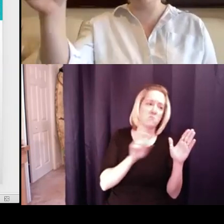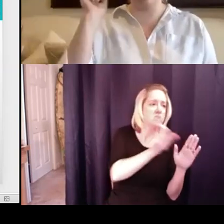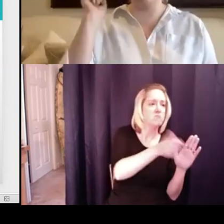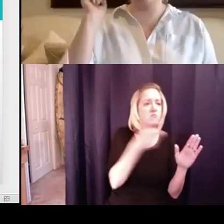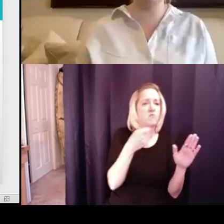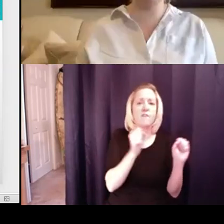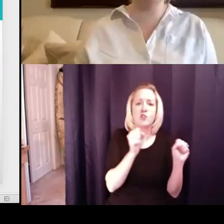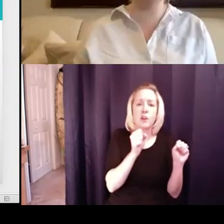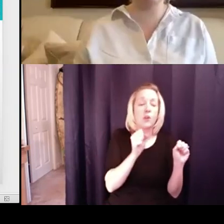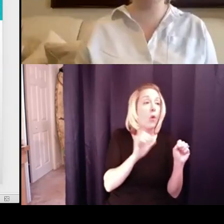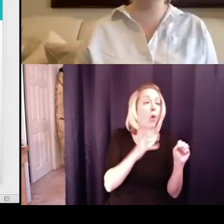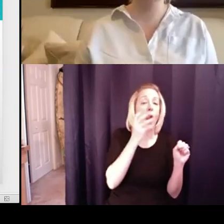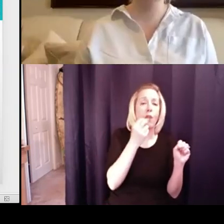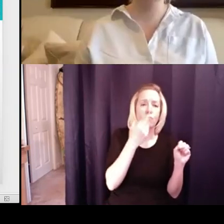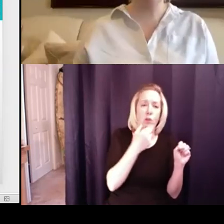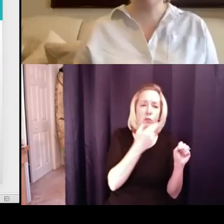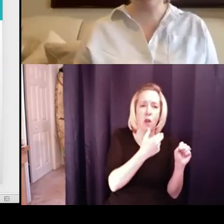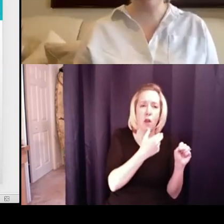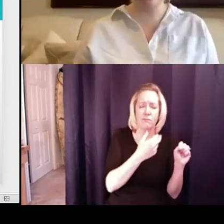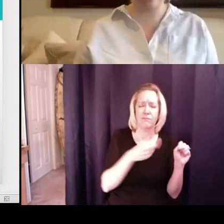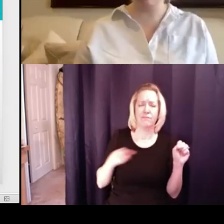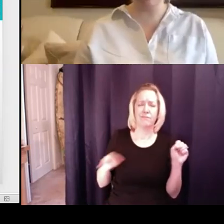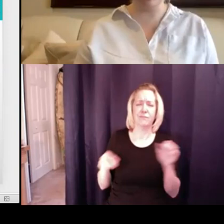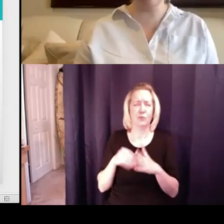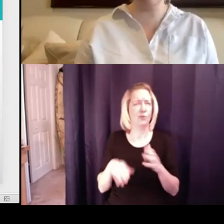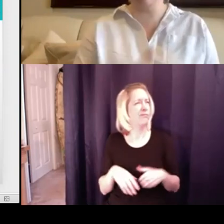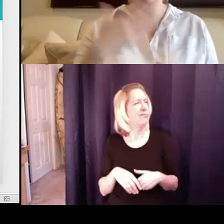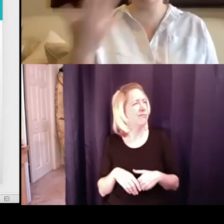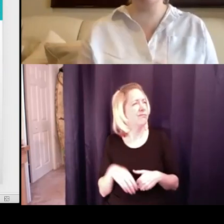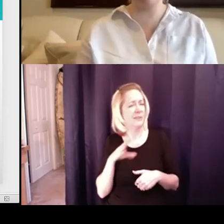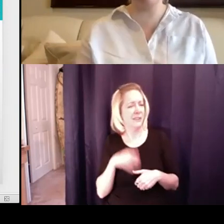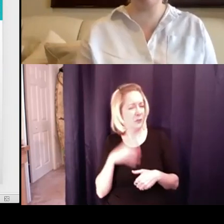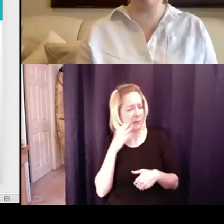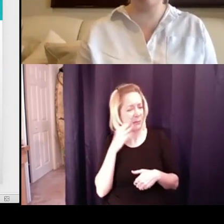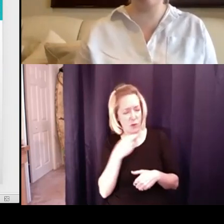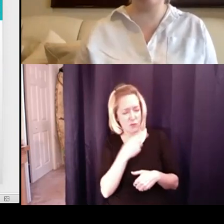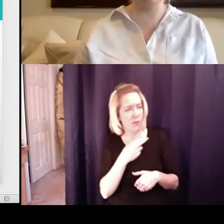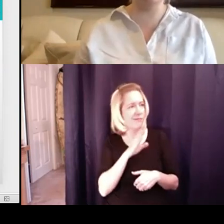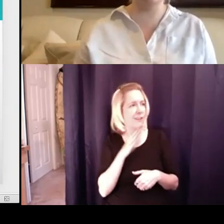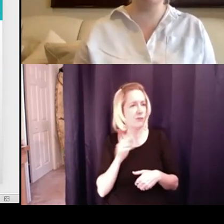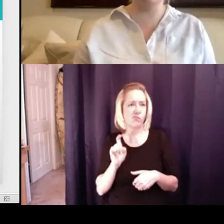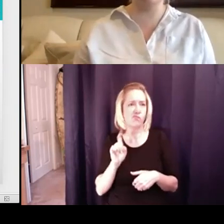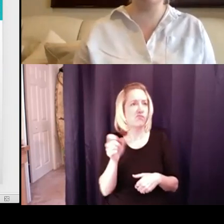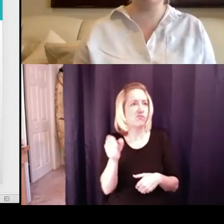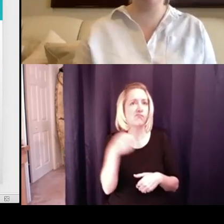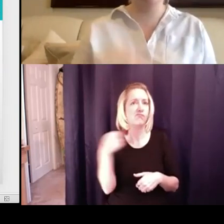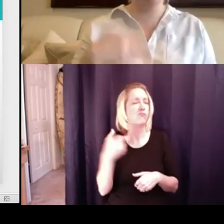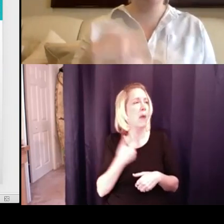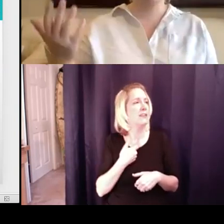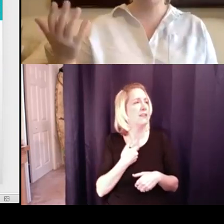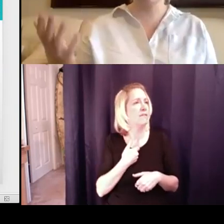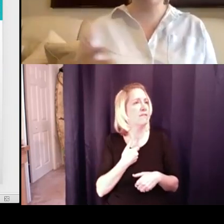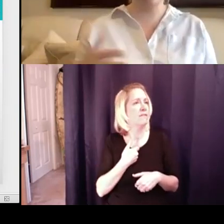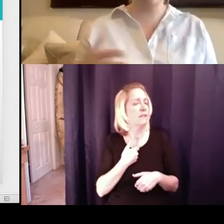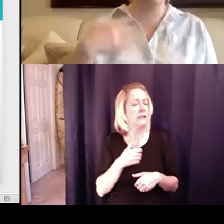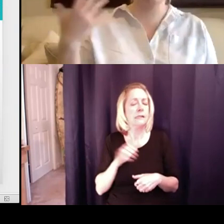soda up at the machine, etc. Maybe your child doesn't have experience with that because they're not part of that routine. So thinking about